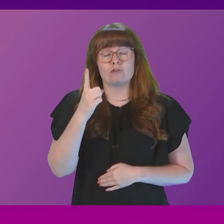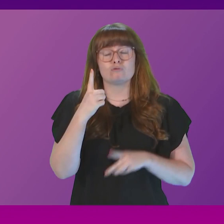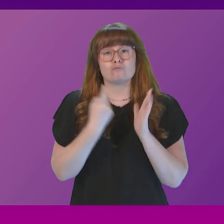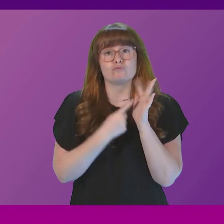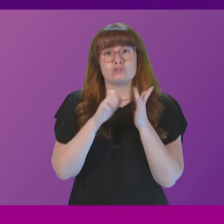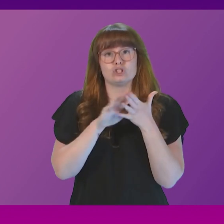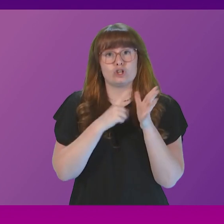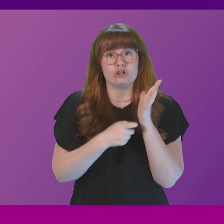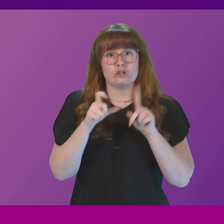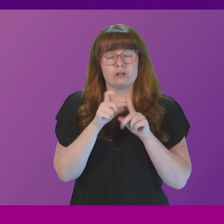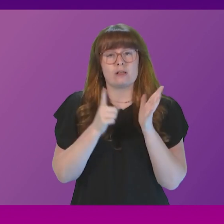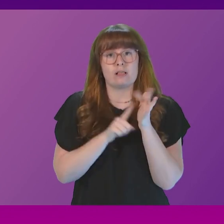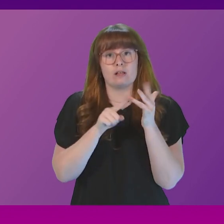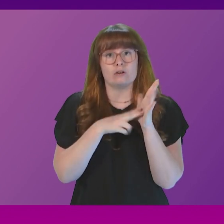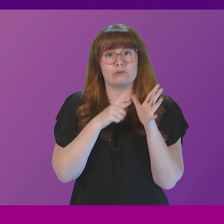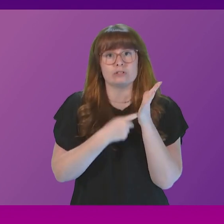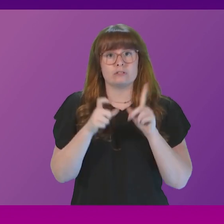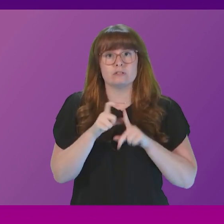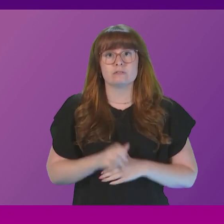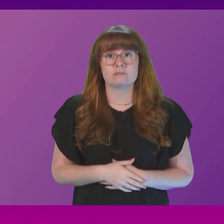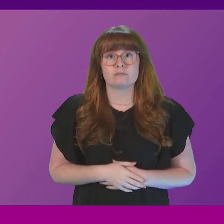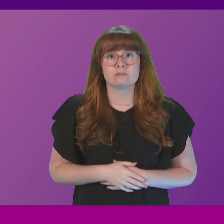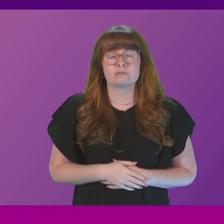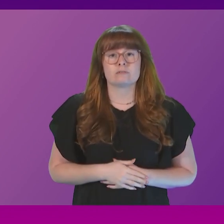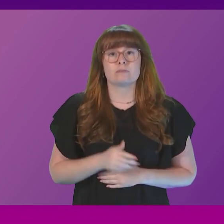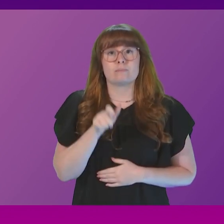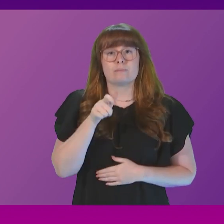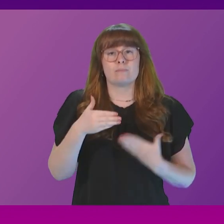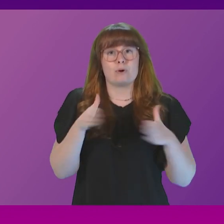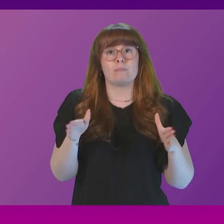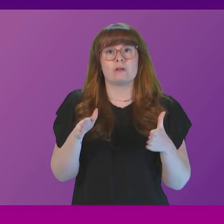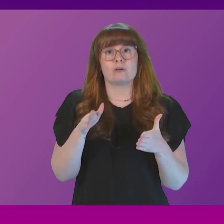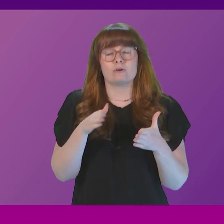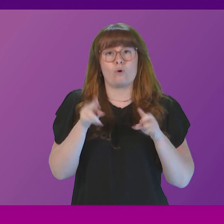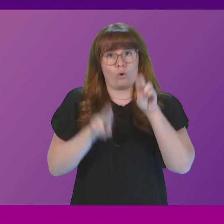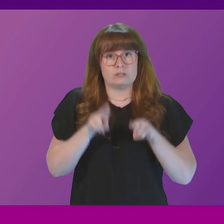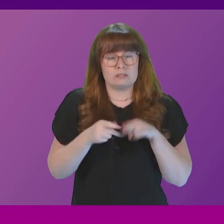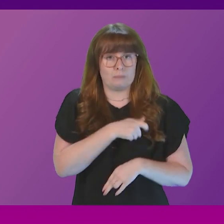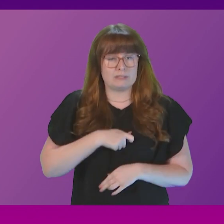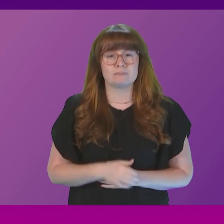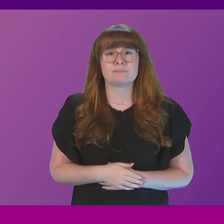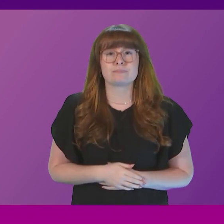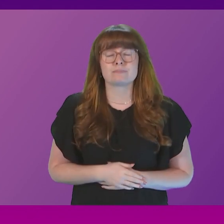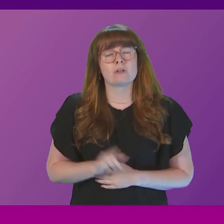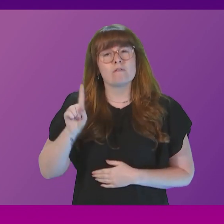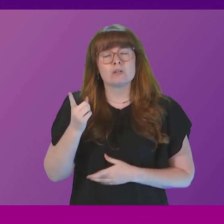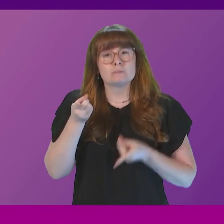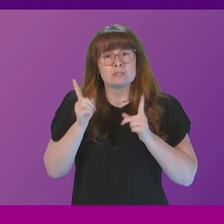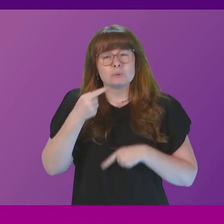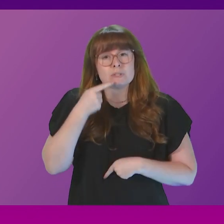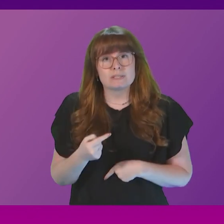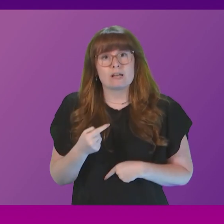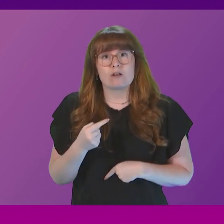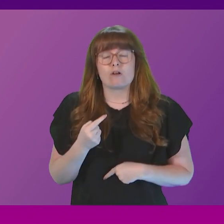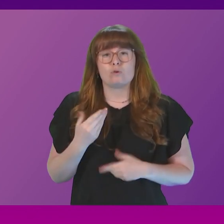Leonard, Convener of the Public Audit Committee. Richard. Thank you, Deputy Presiding Officer. First Minister, in your foreword to new leadership, A